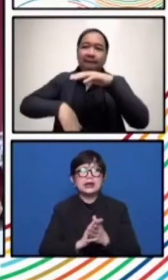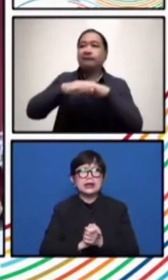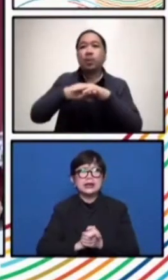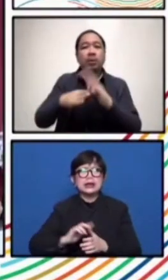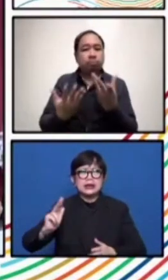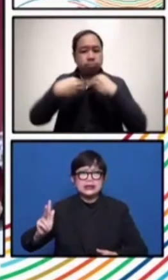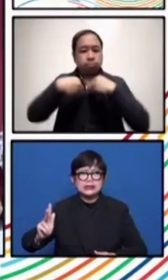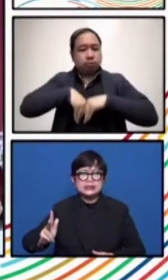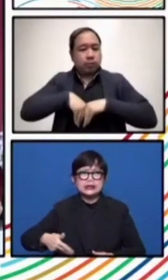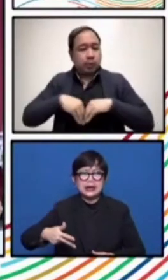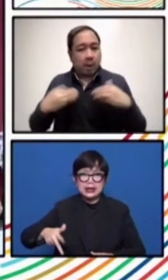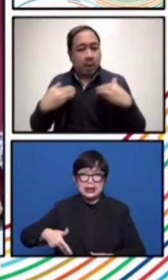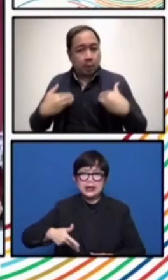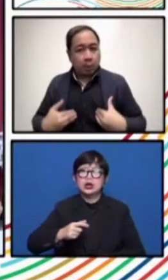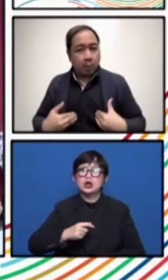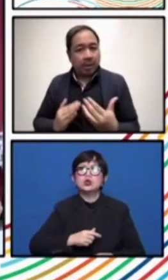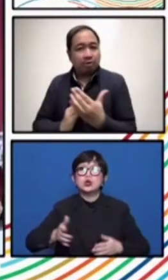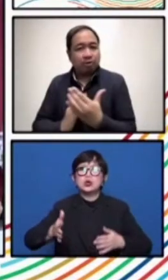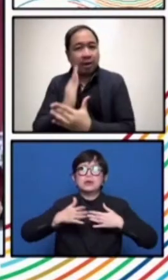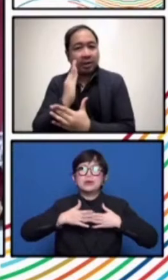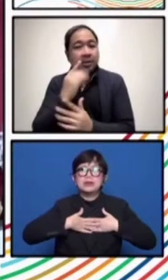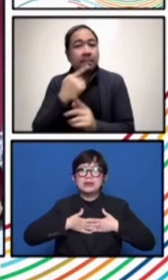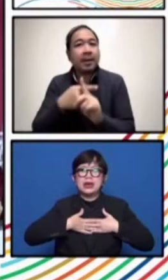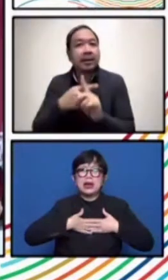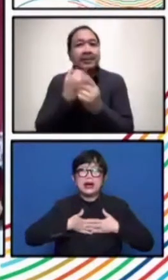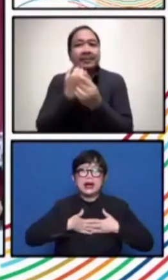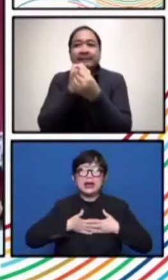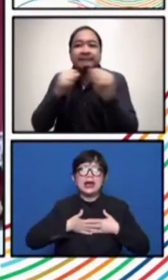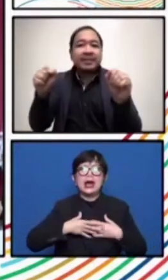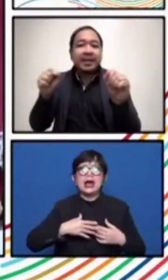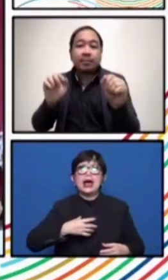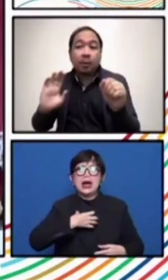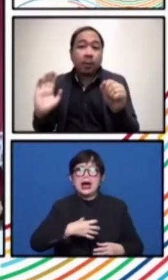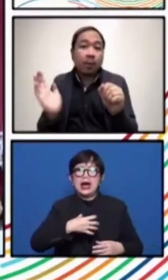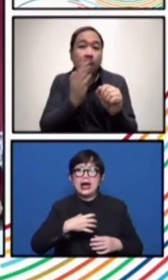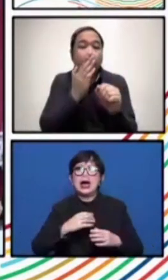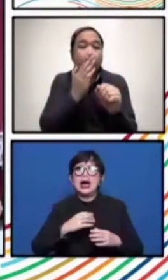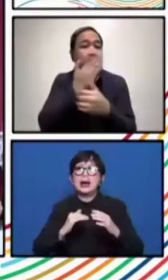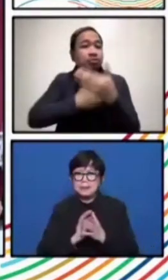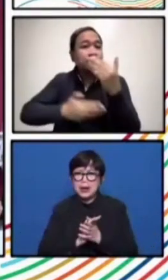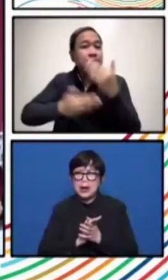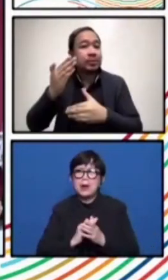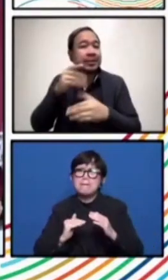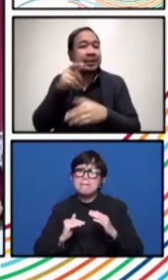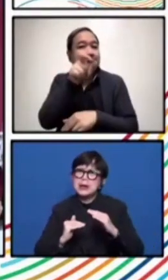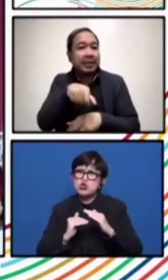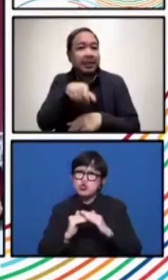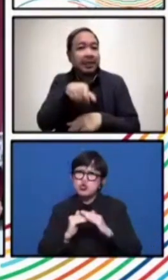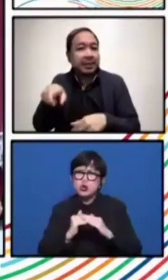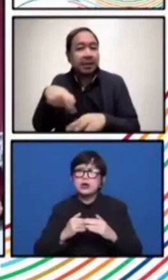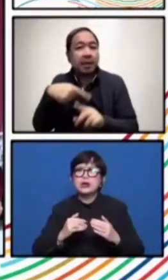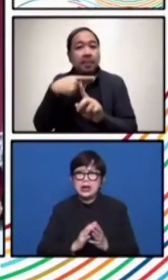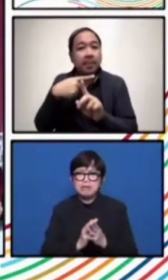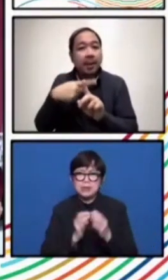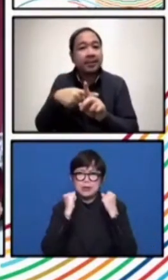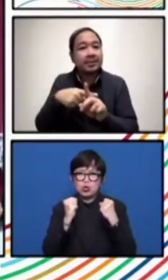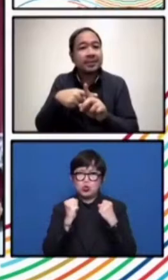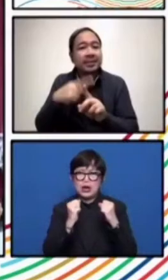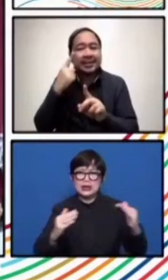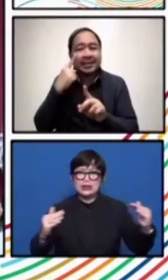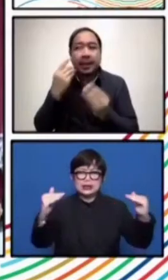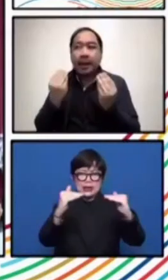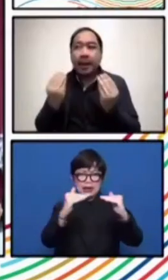and fundamental Freedom by persons with disabilities and strengthening the equality between men and women